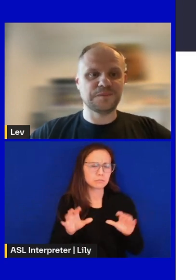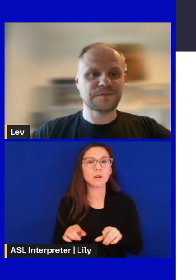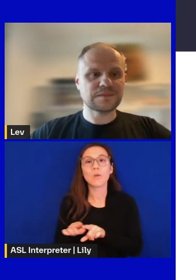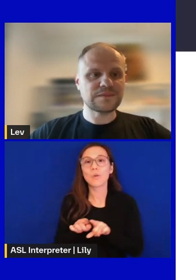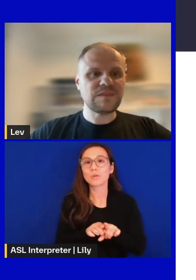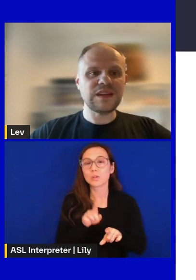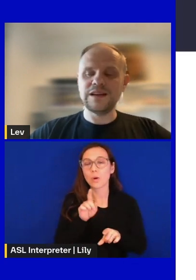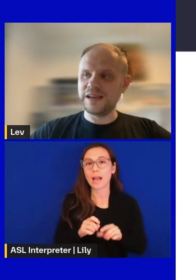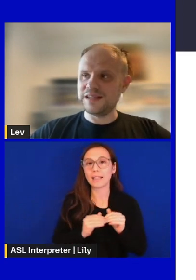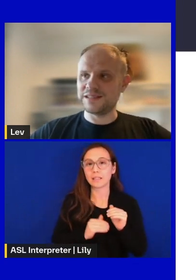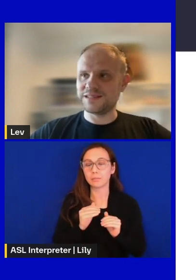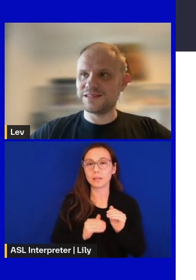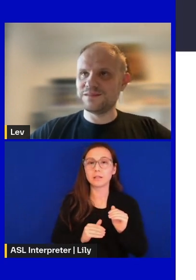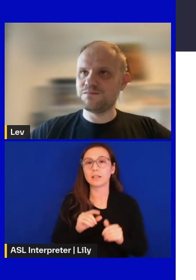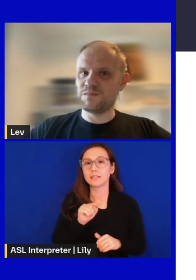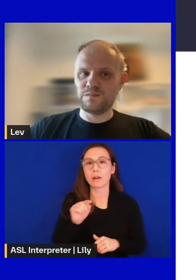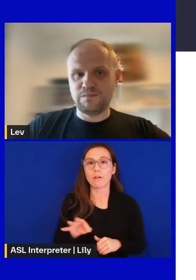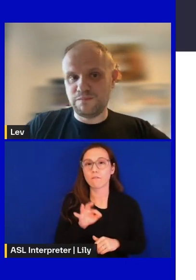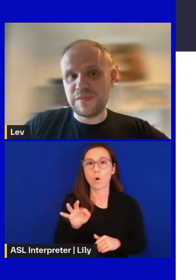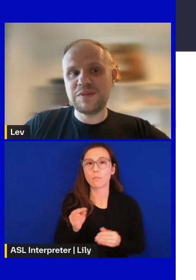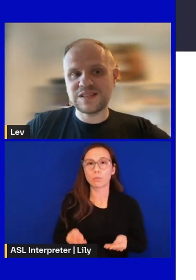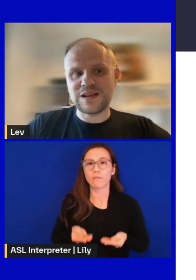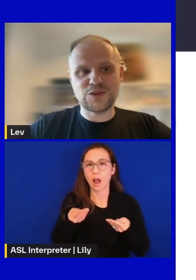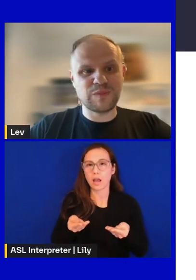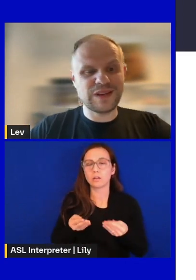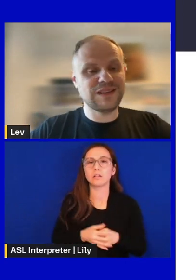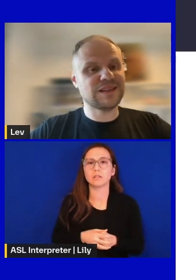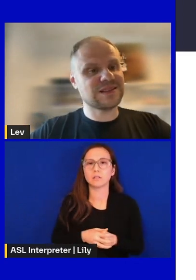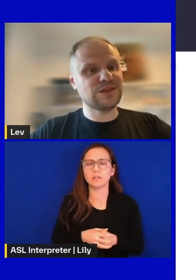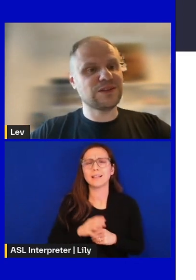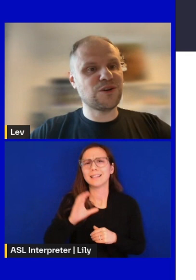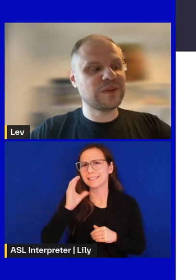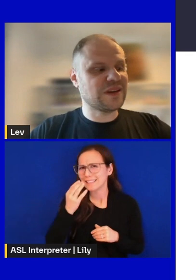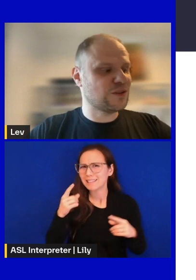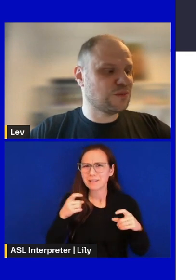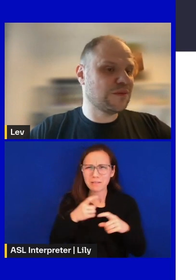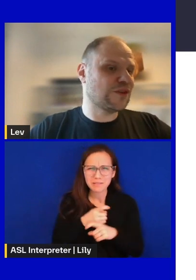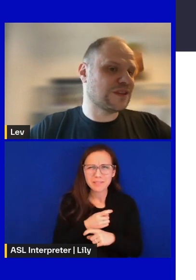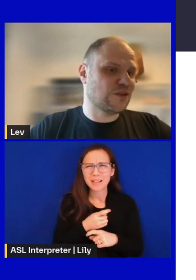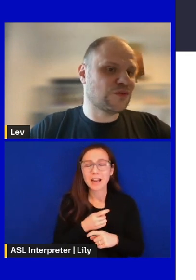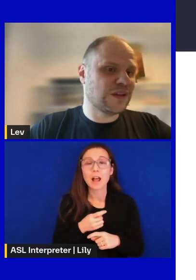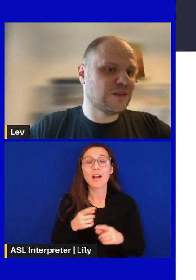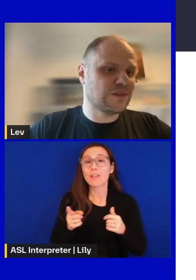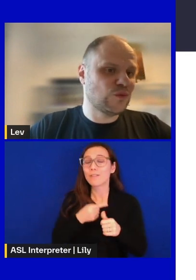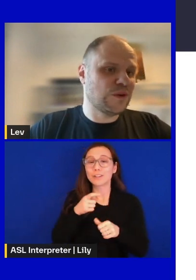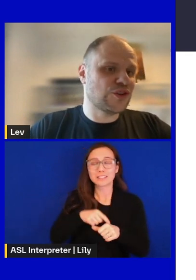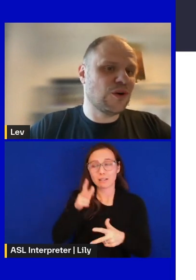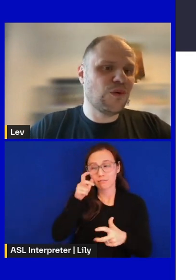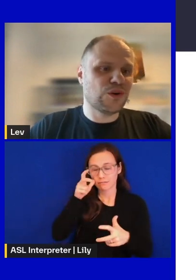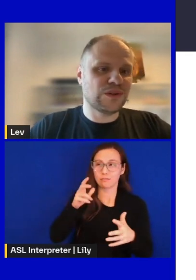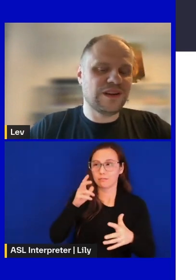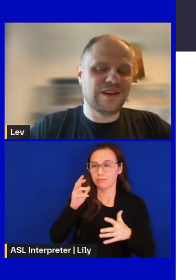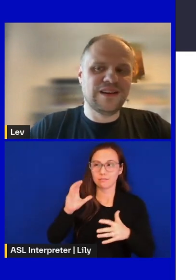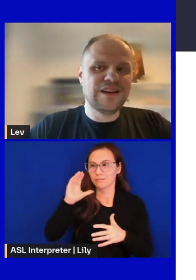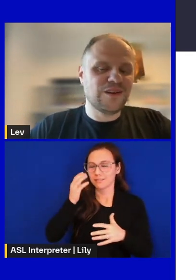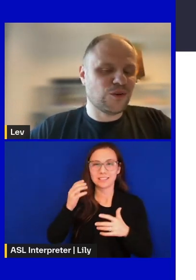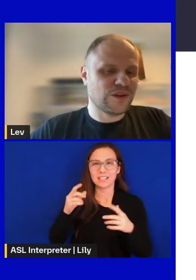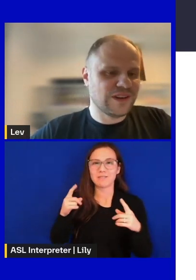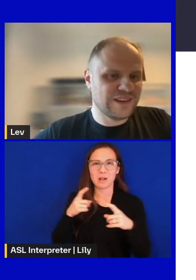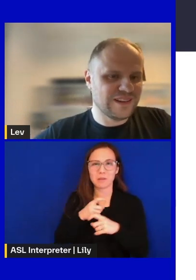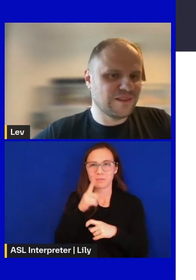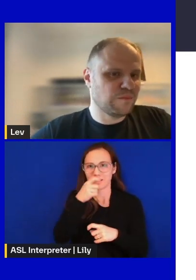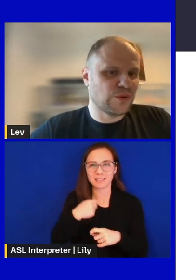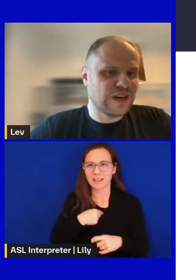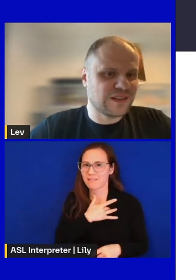provider. And it maybe sounds complicated. It sounded complicated to me because I don't write too much Go